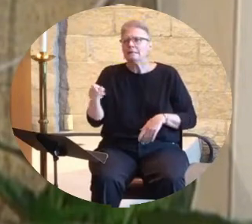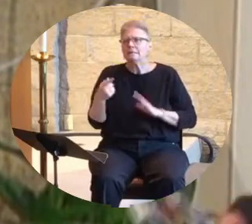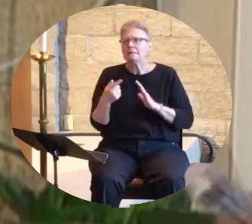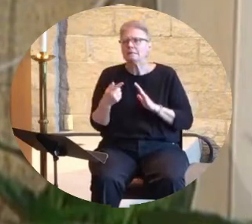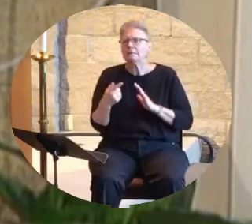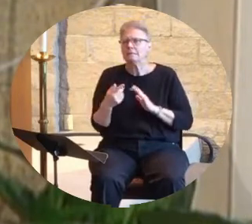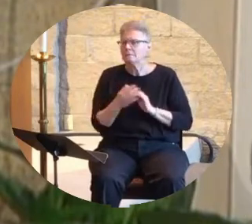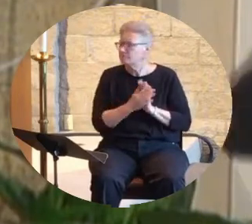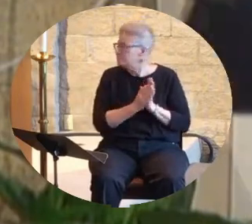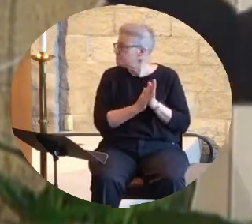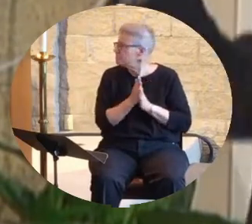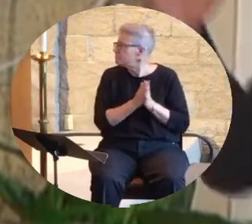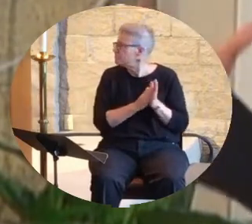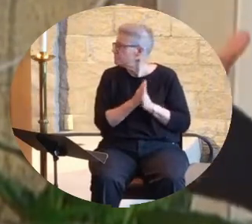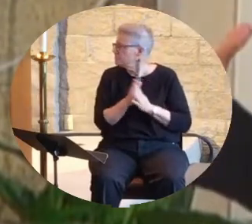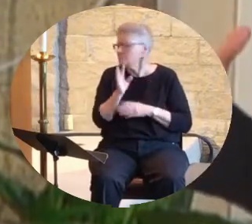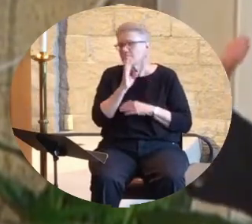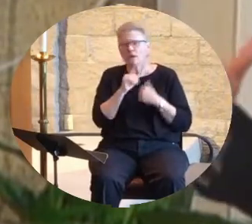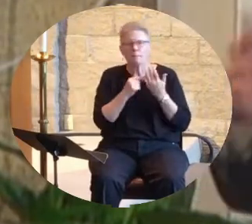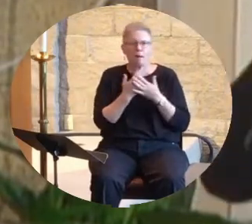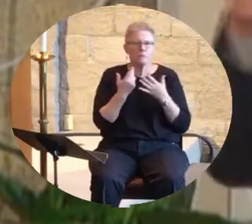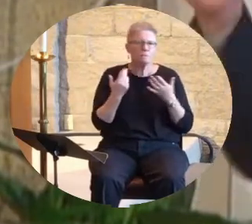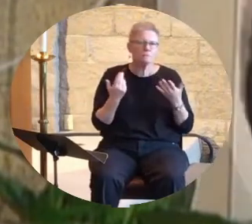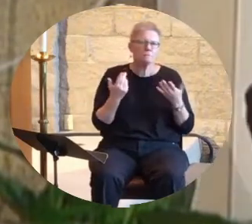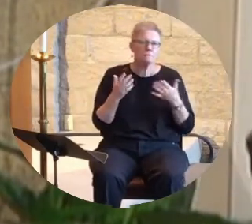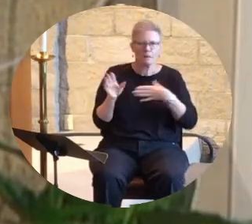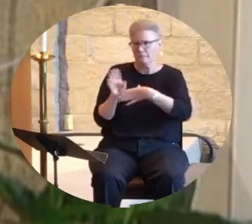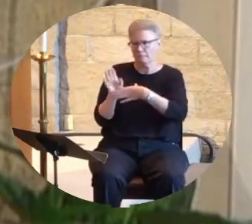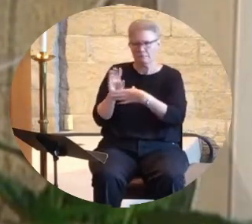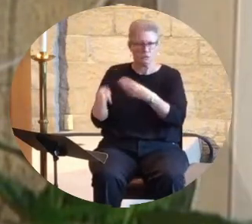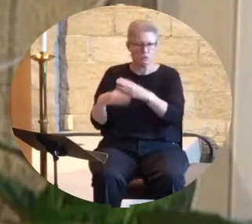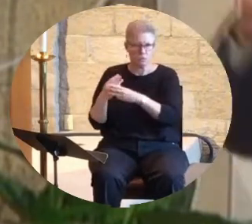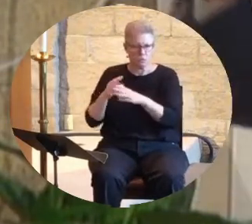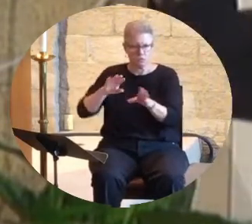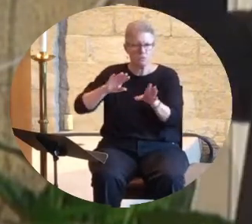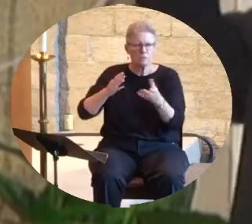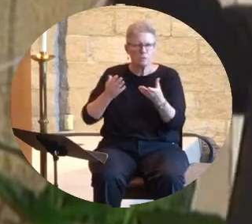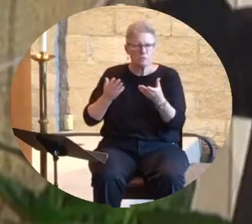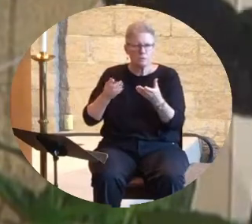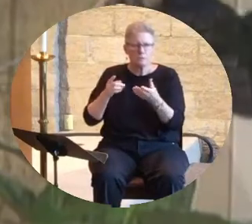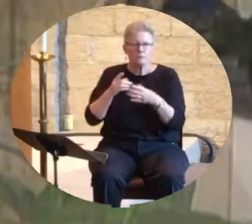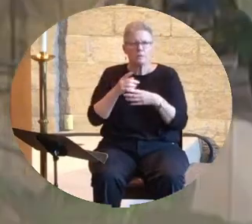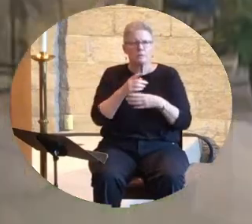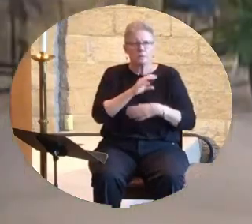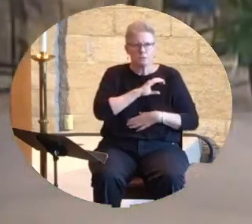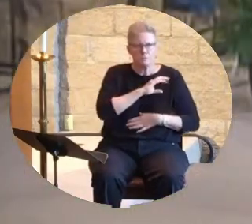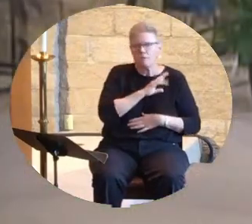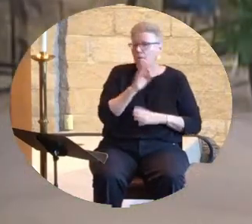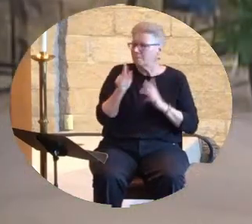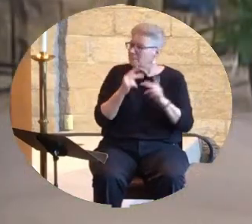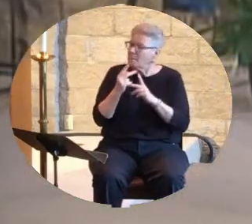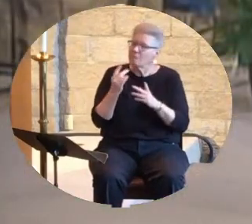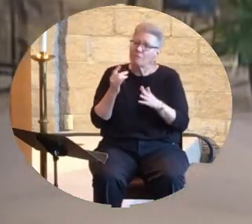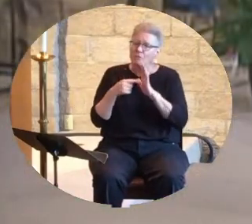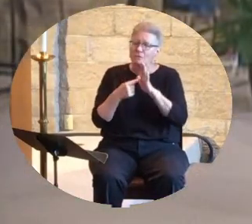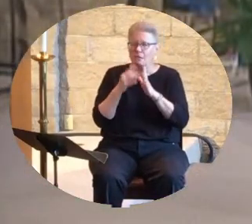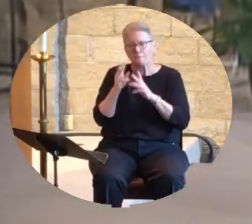the 12 powers somewhat like the business world. That's another conversation. But those of you that's in the business world, for